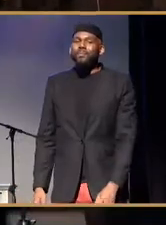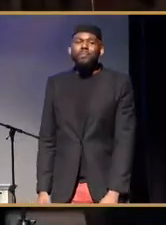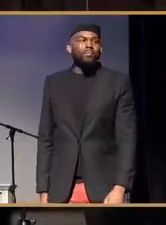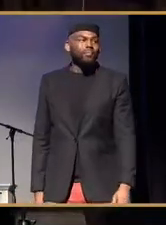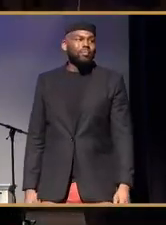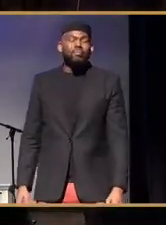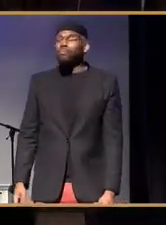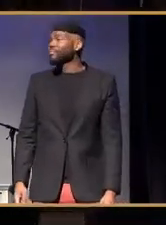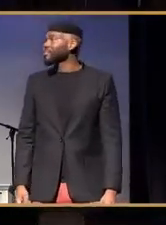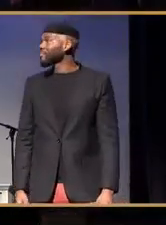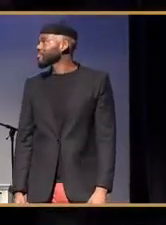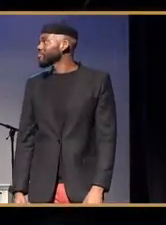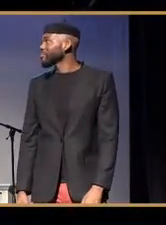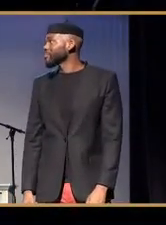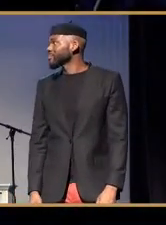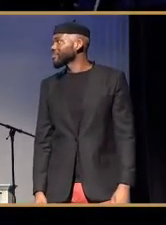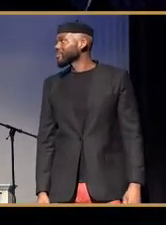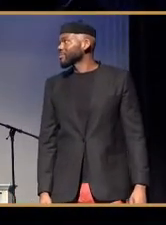Here we go.